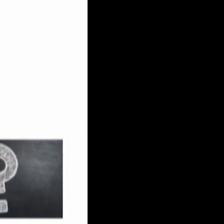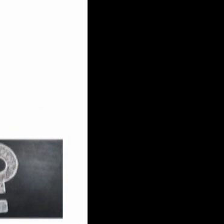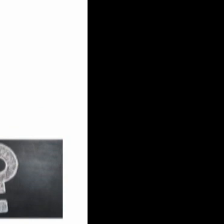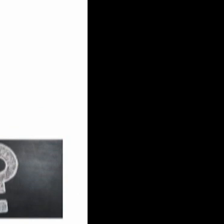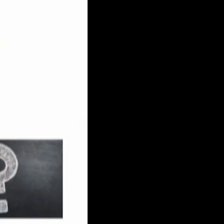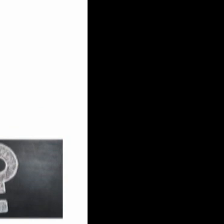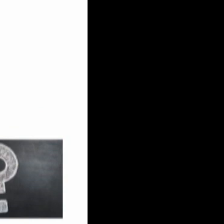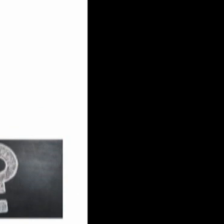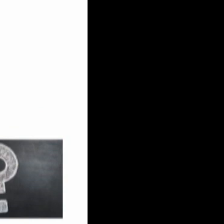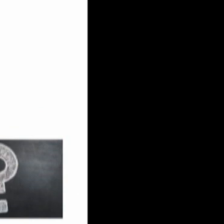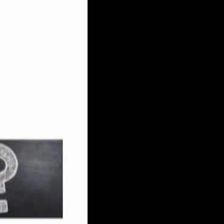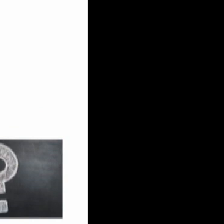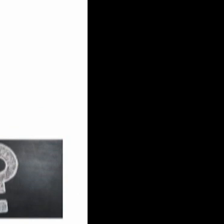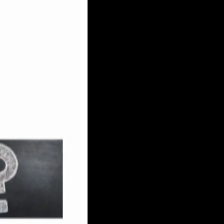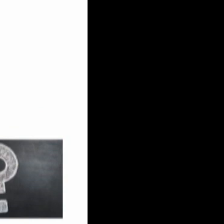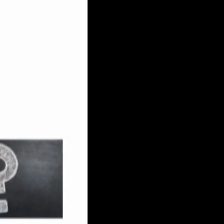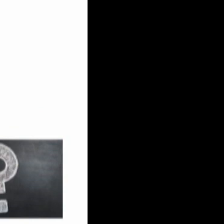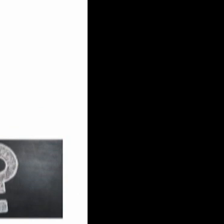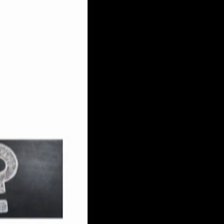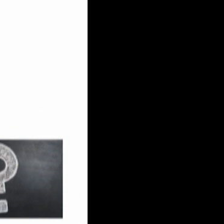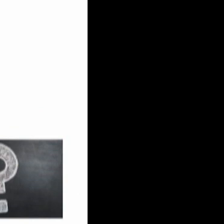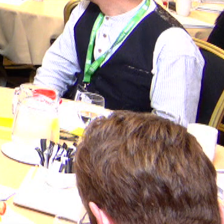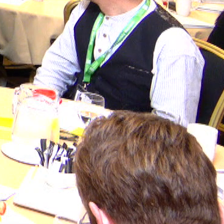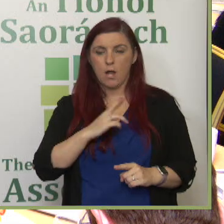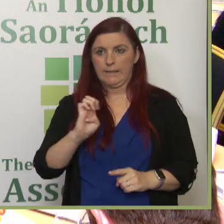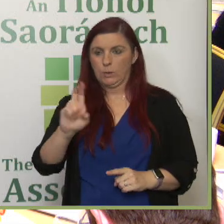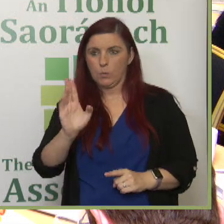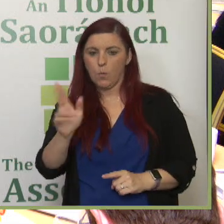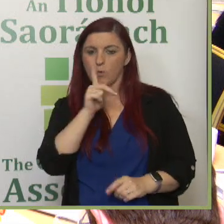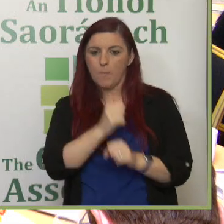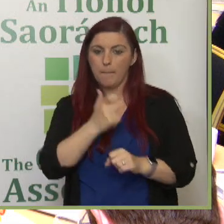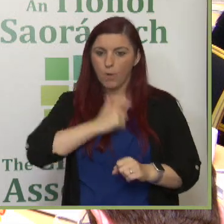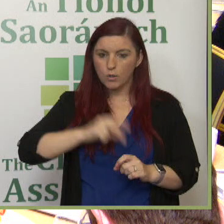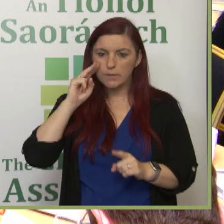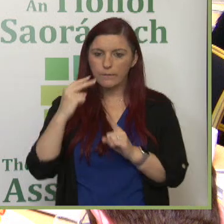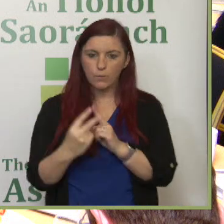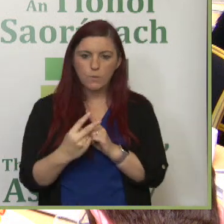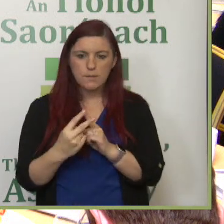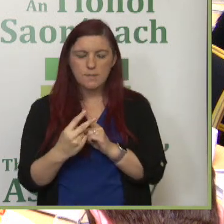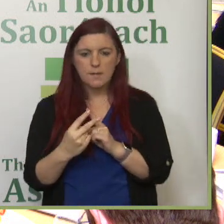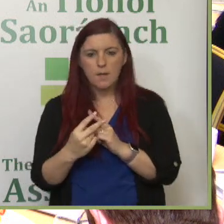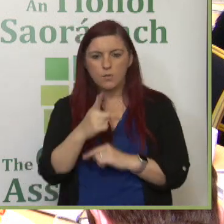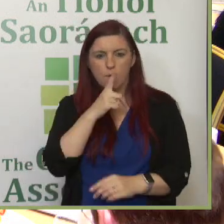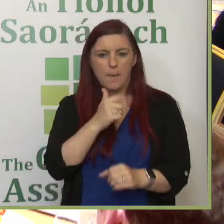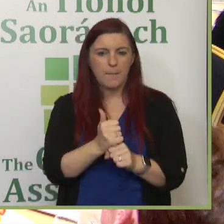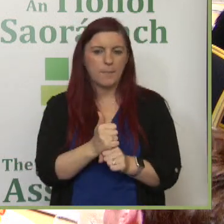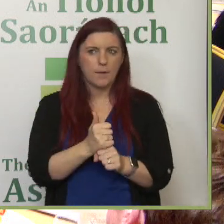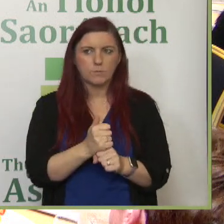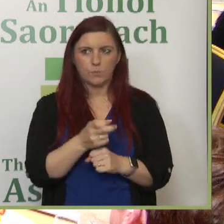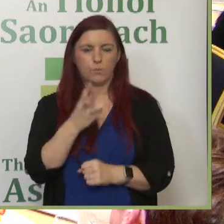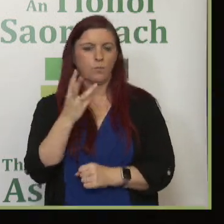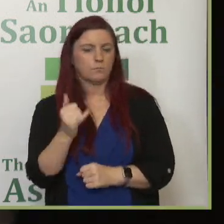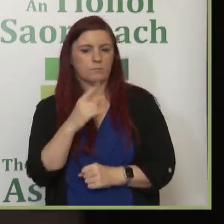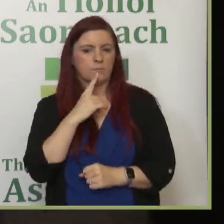I want to make some personal observations. These are not an EU position, it's my personal views about why this has happened, and I hope these are helpful for